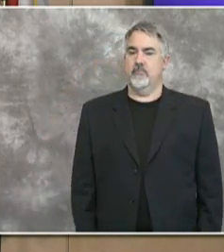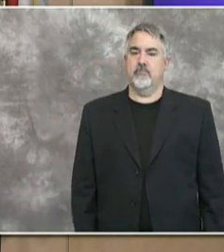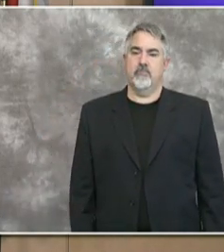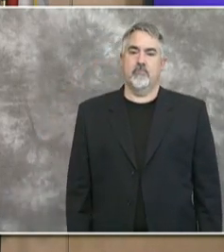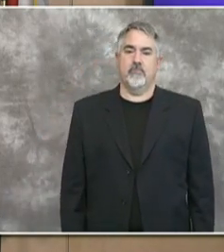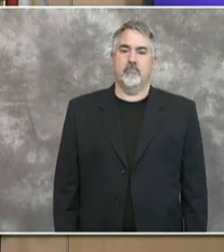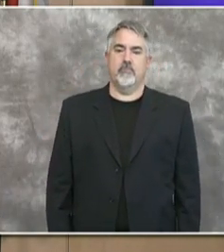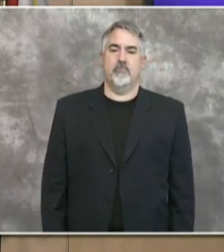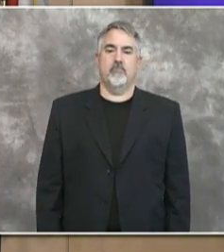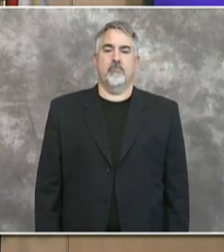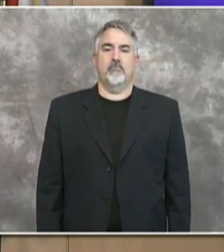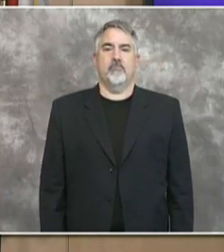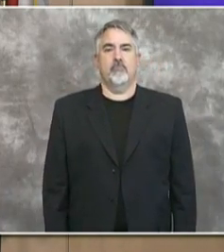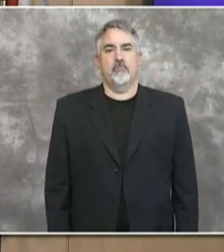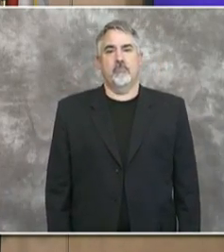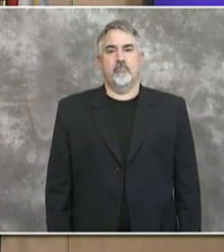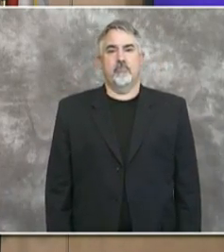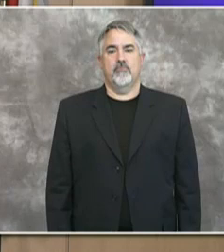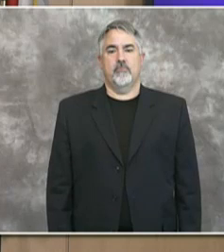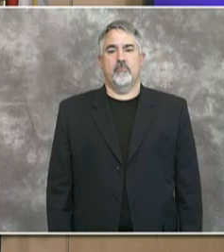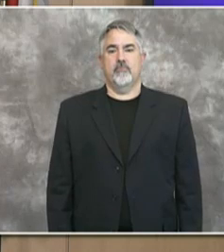Thank you.